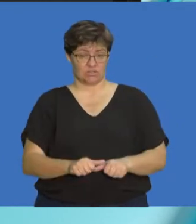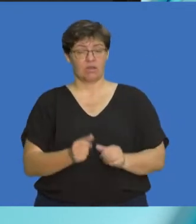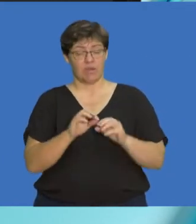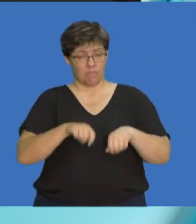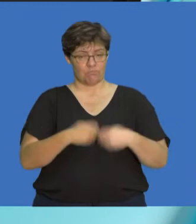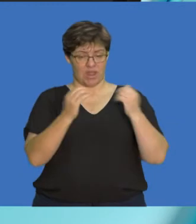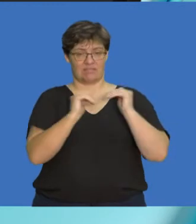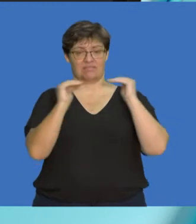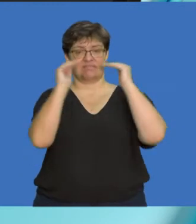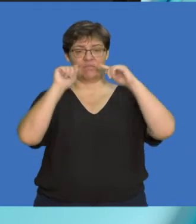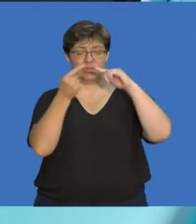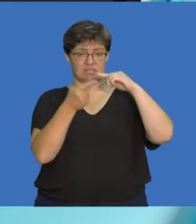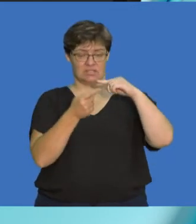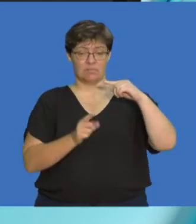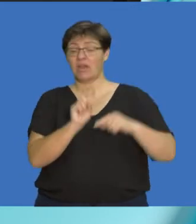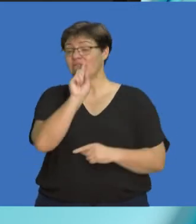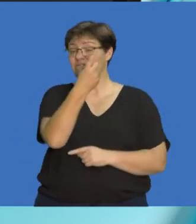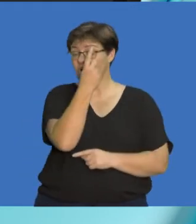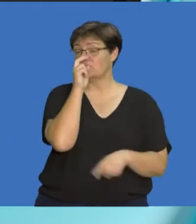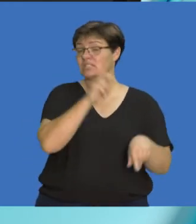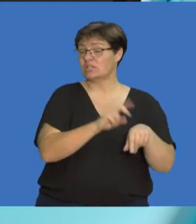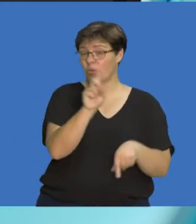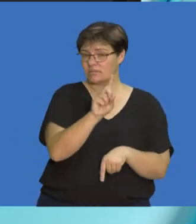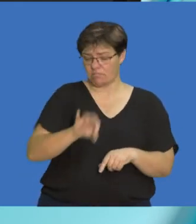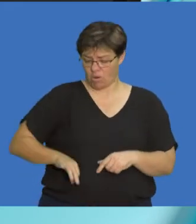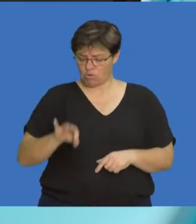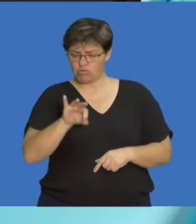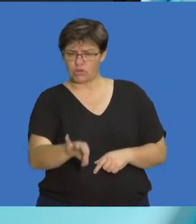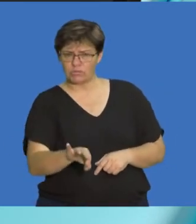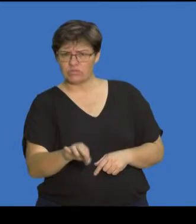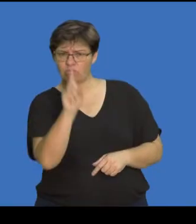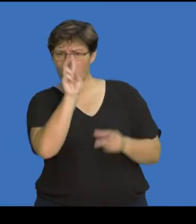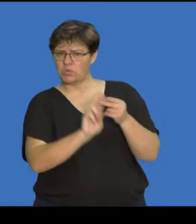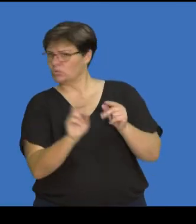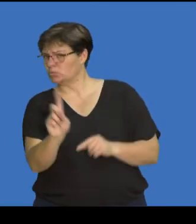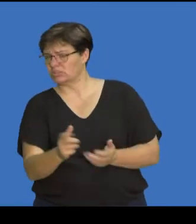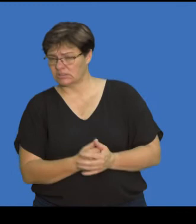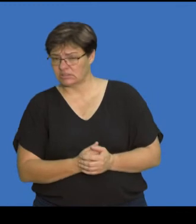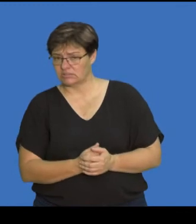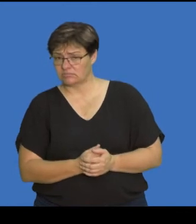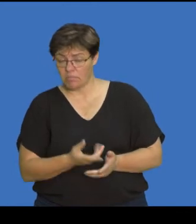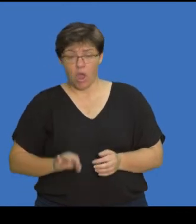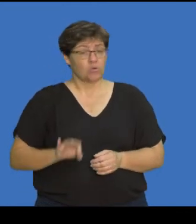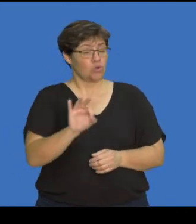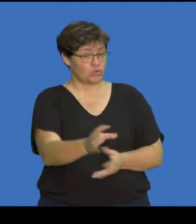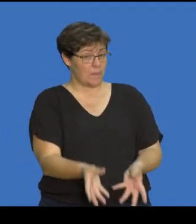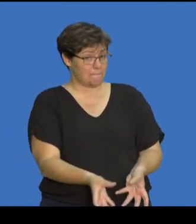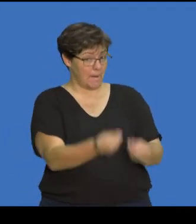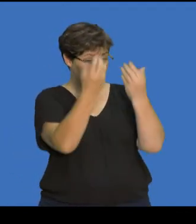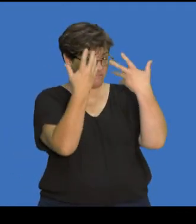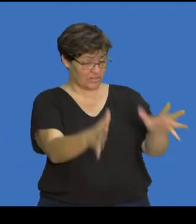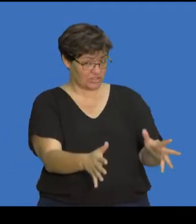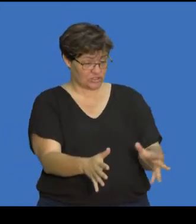point. But obviously, you first need your contribution per unit. Once you have your contribution per unit, which